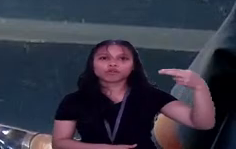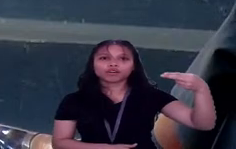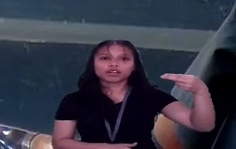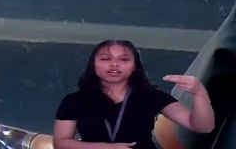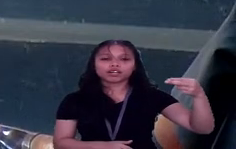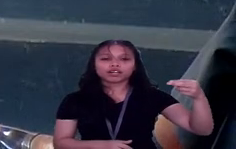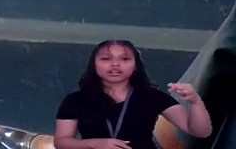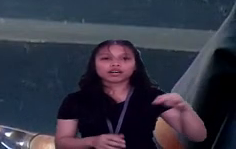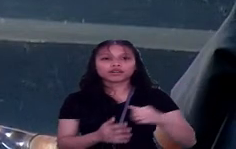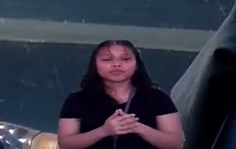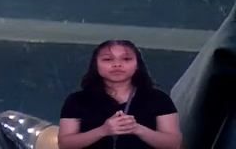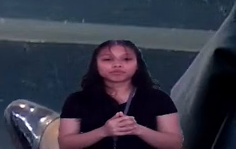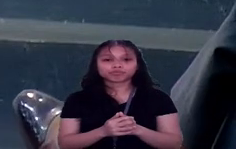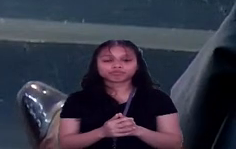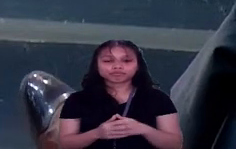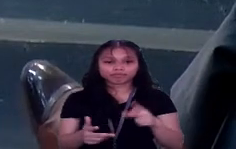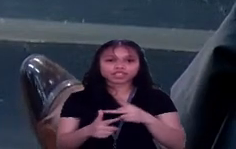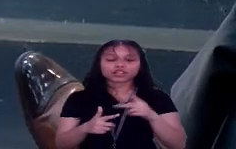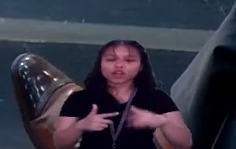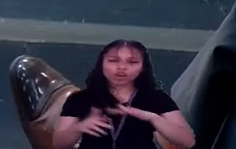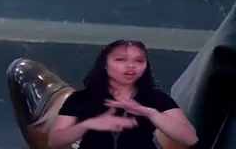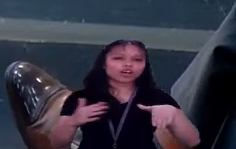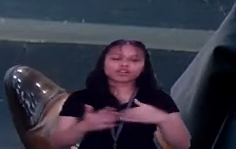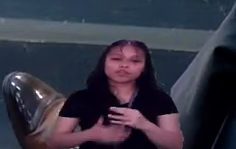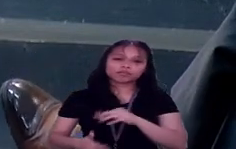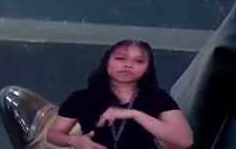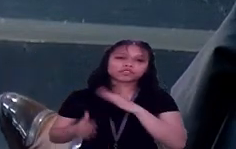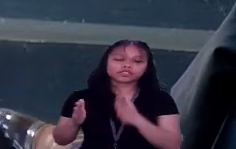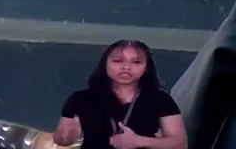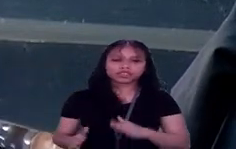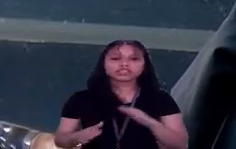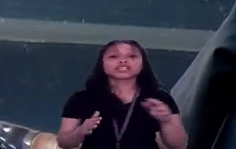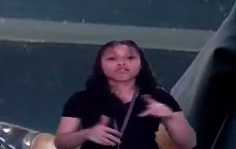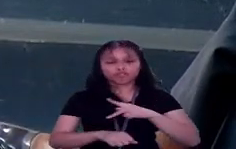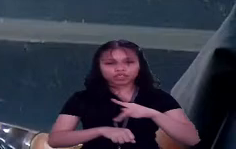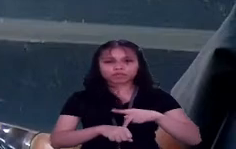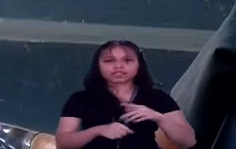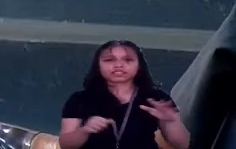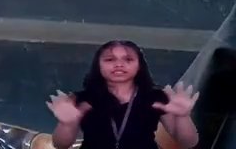support all the missionaries in the Philippines. God bless you and have a good evening.